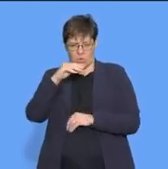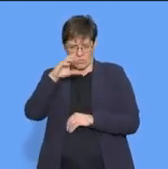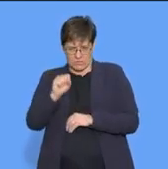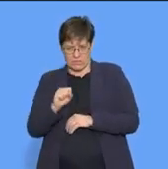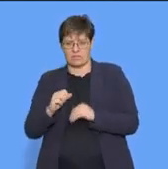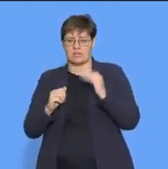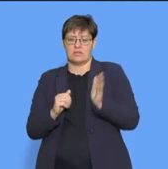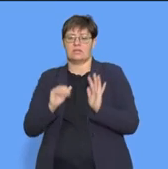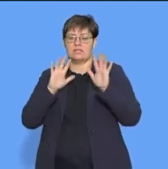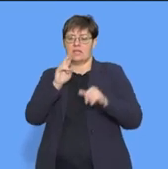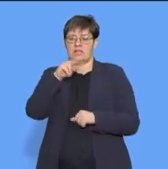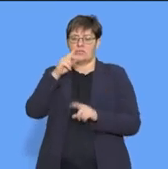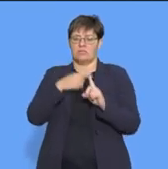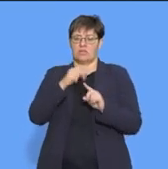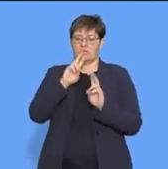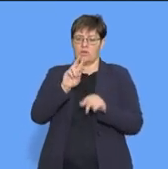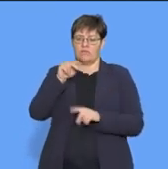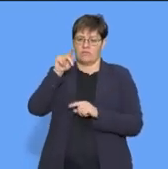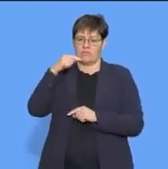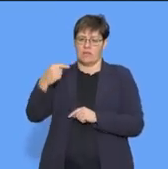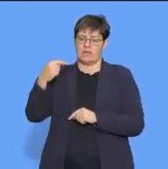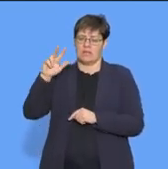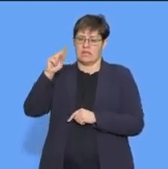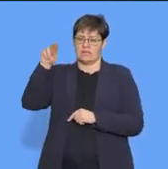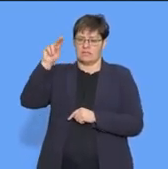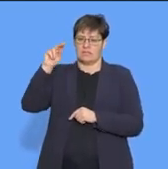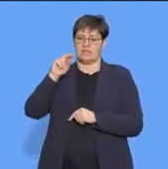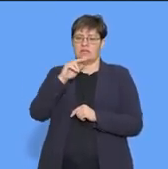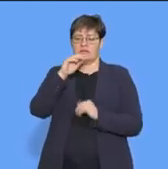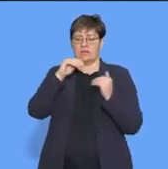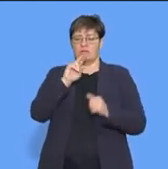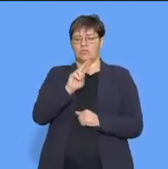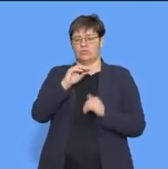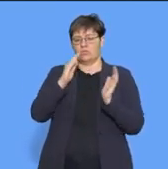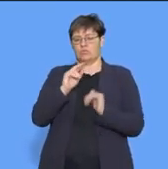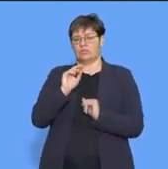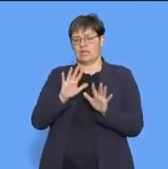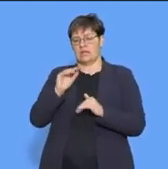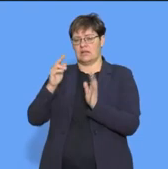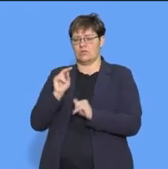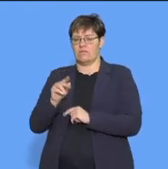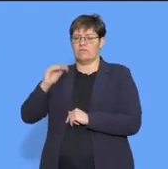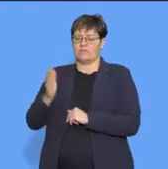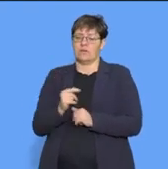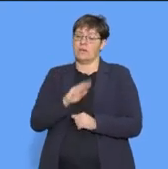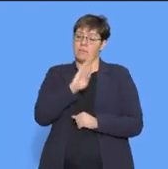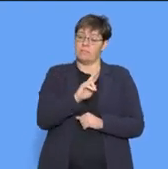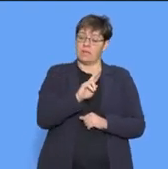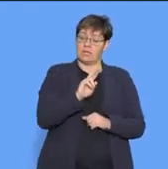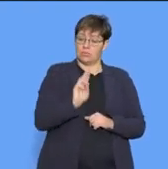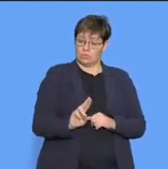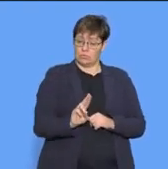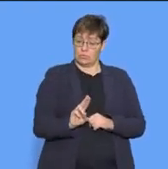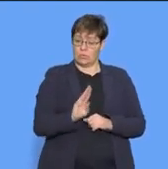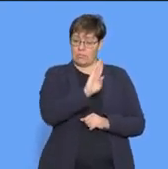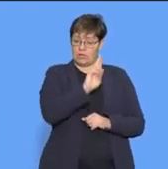think you're comfortable with that, so let me just give you the answer. Okay, so you're going to end up with B2 is equal to 41,41 degrees. So